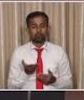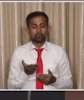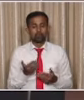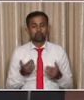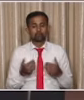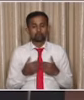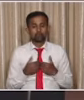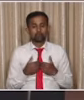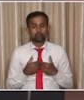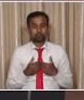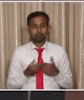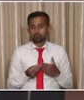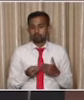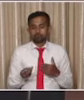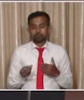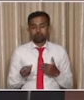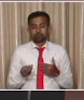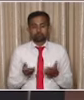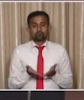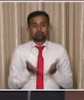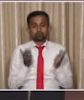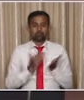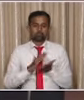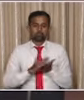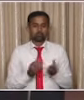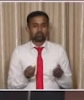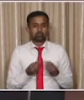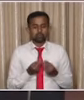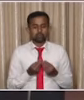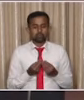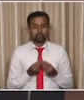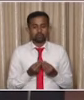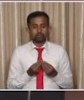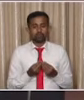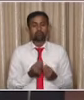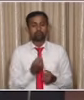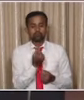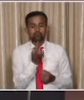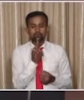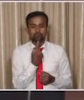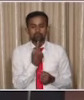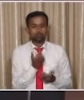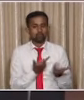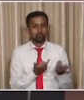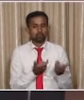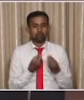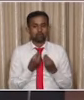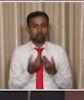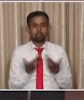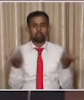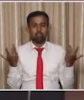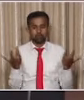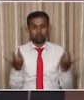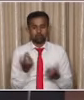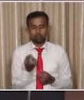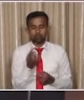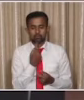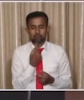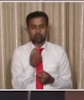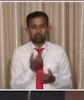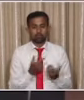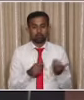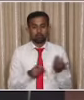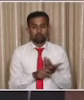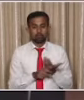neighbor. What did they say? We can't give you guns. We can't give you ammunition. We will give